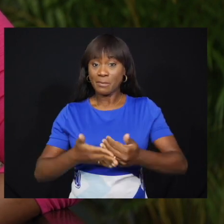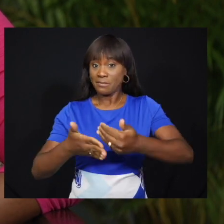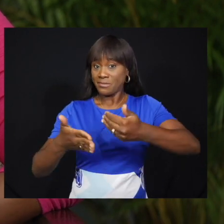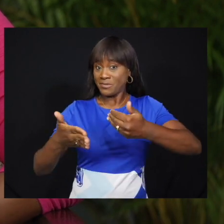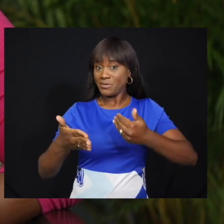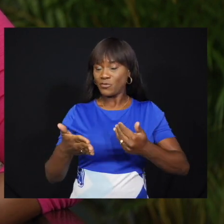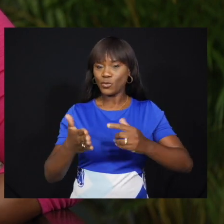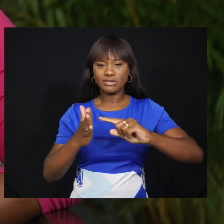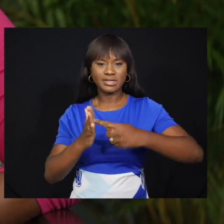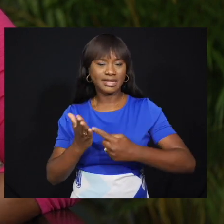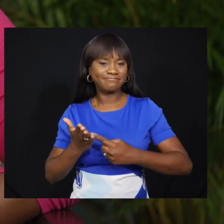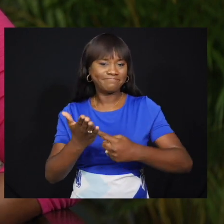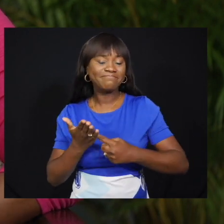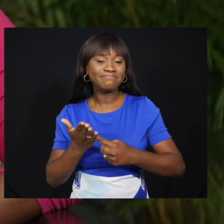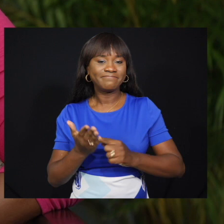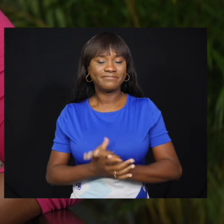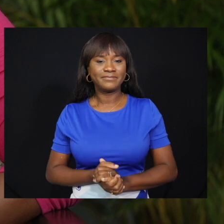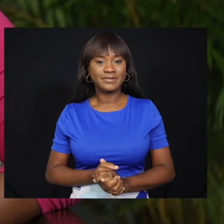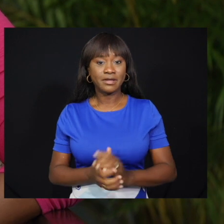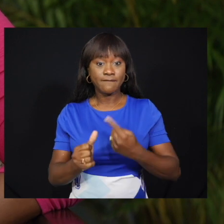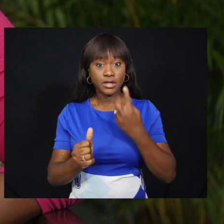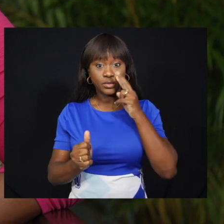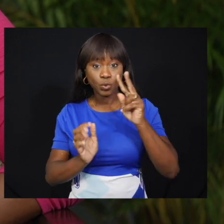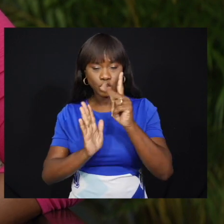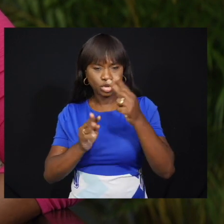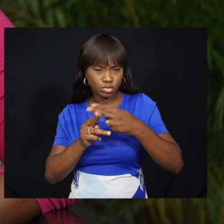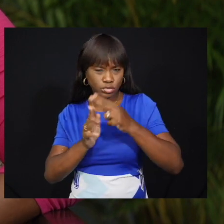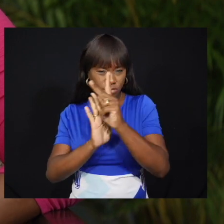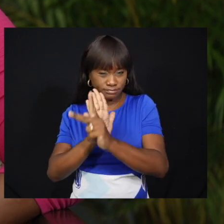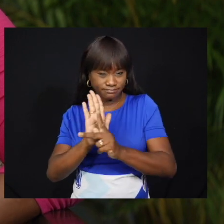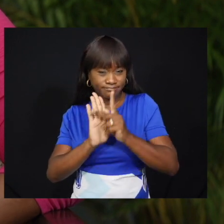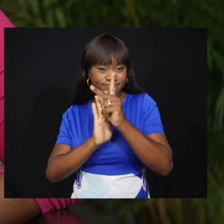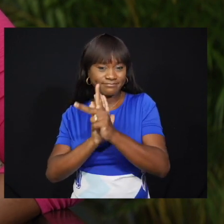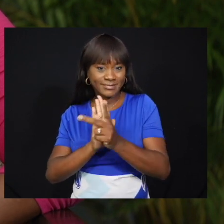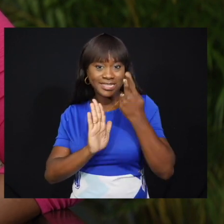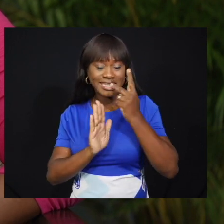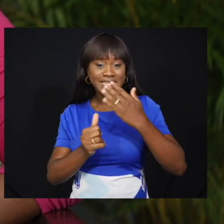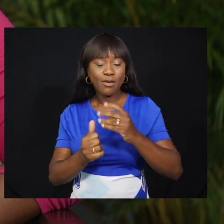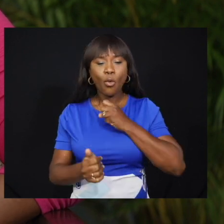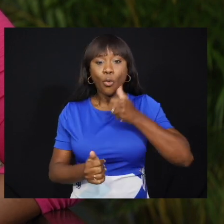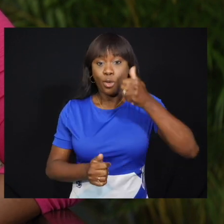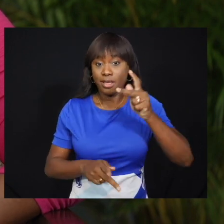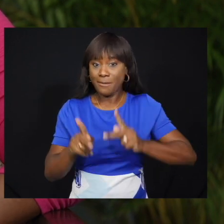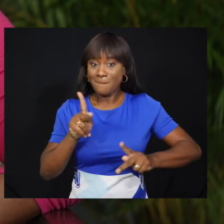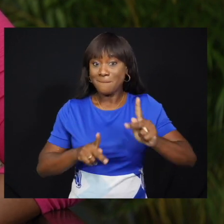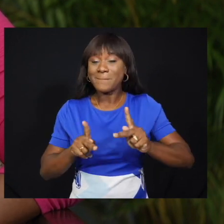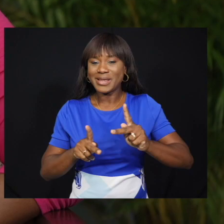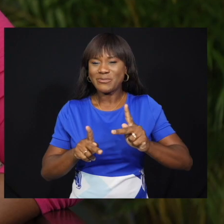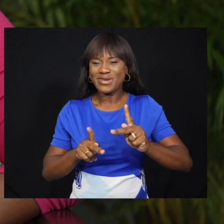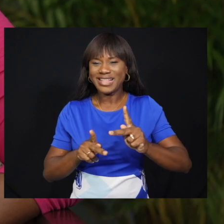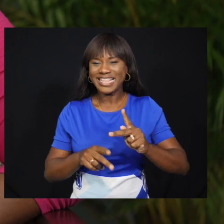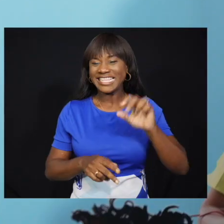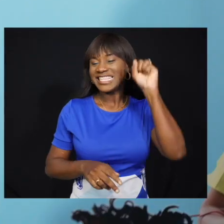into the discussion, we'll view a short video in which some of this country's senior citizens, who we also call the Silver